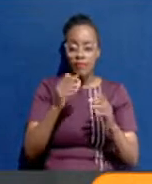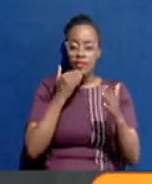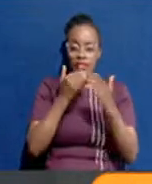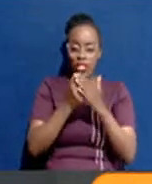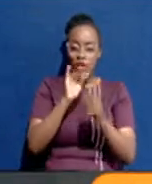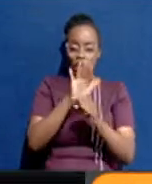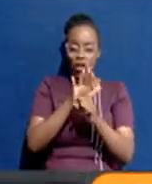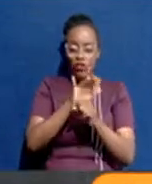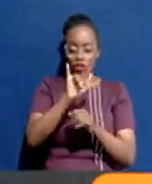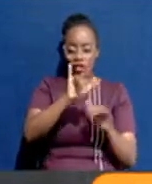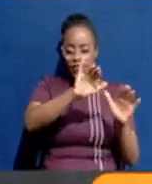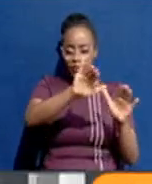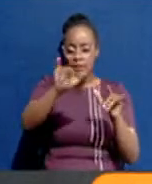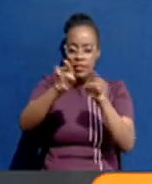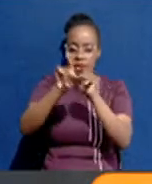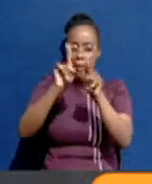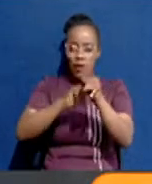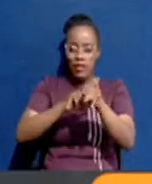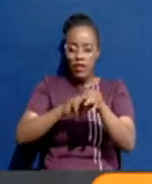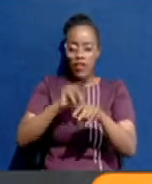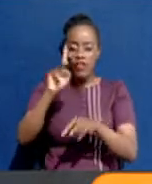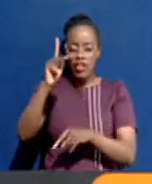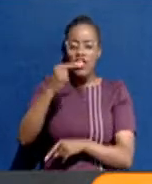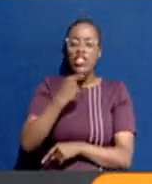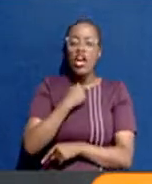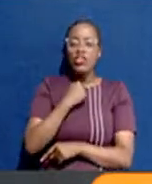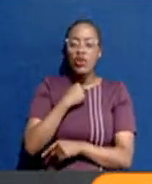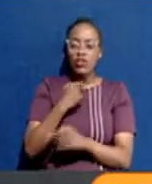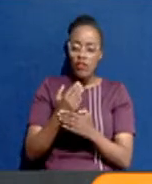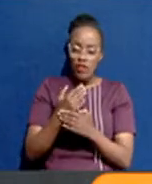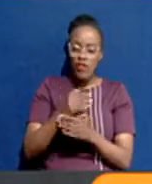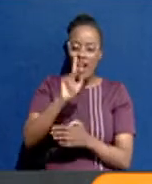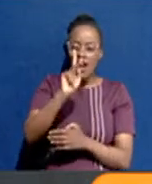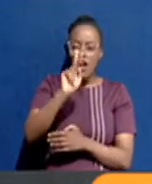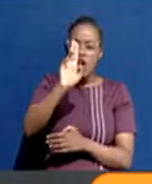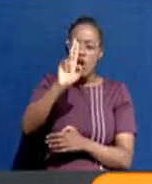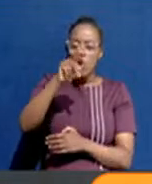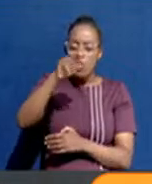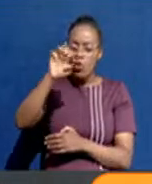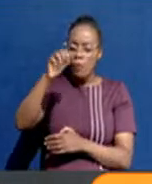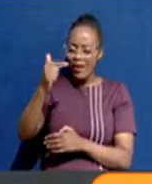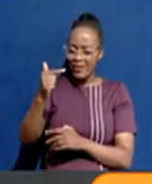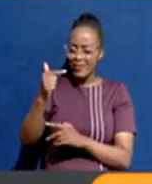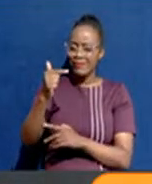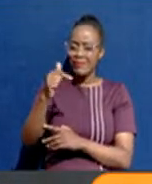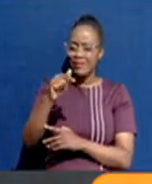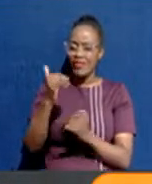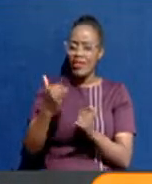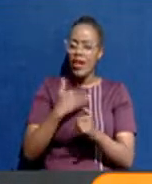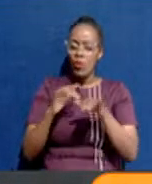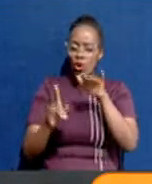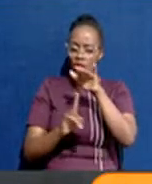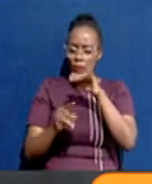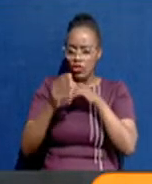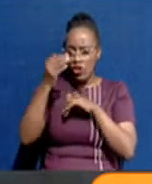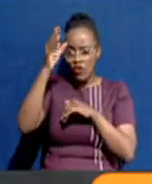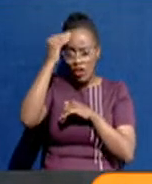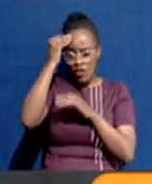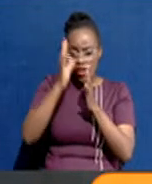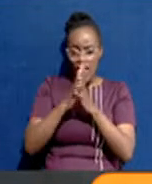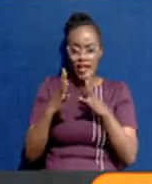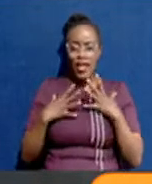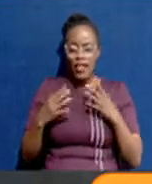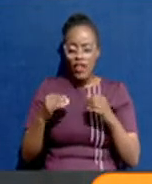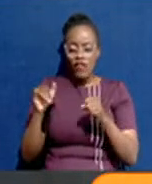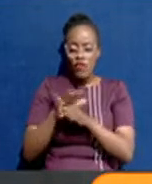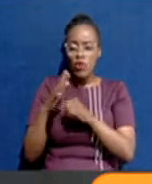Much for that. Now, at the same time, the Kenya Union of Post-Primary Education Teachers, KUPPET, now wants the Ministries of Education and Health to take